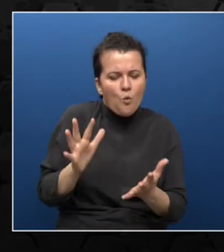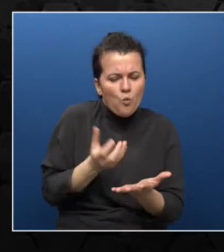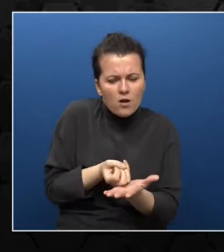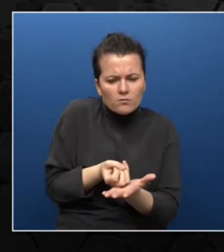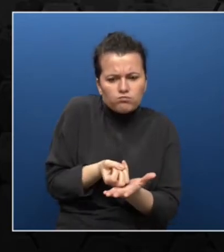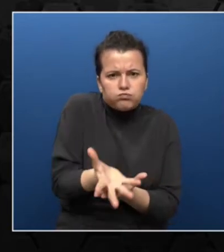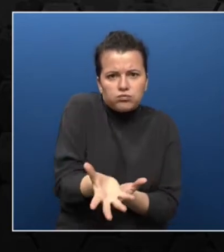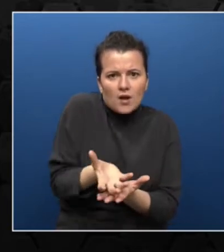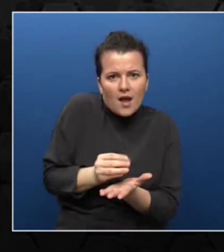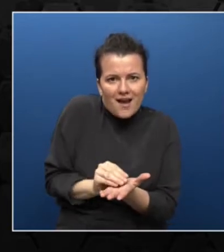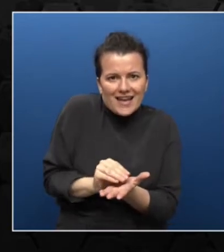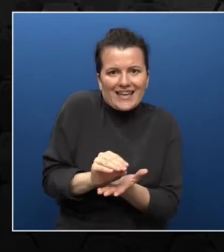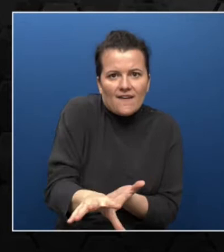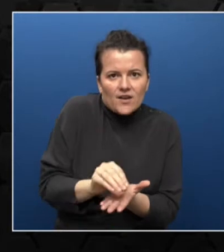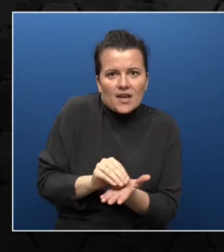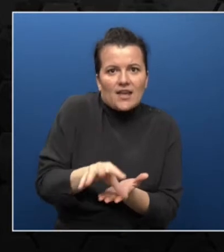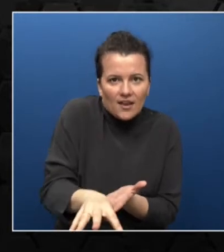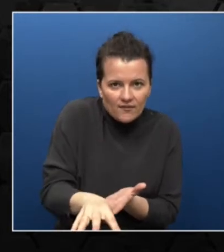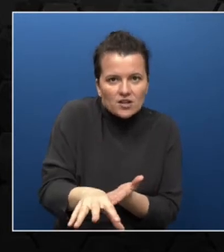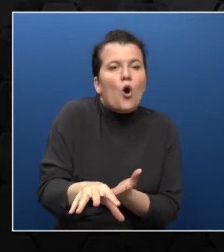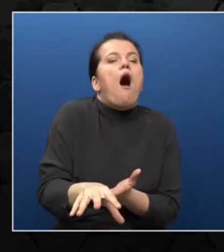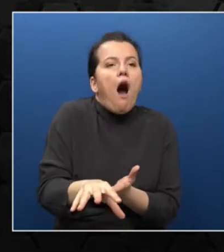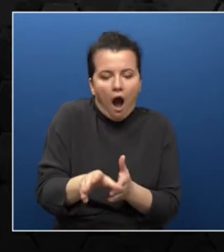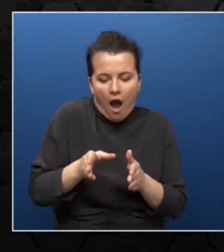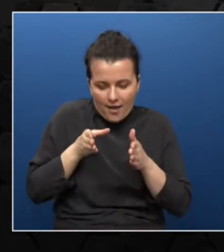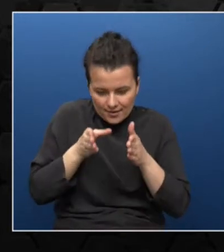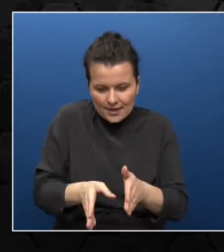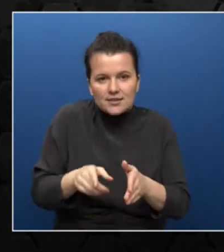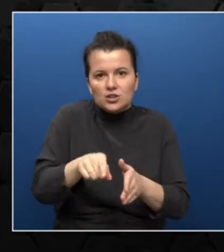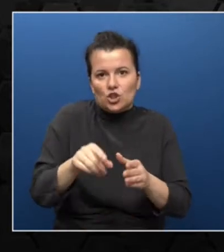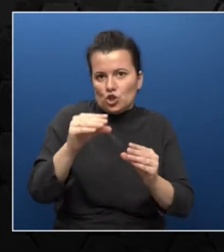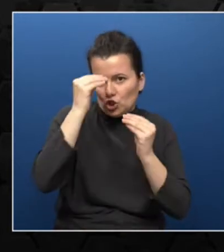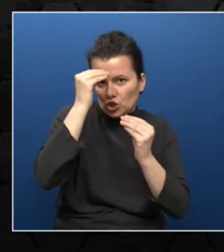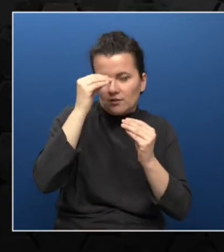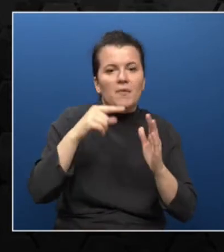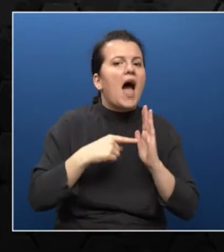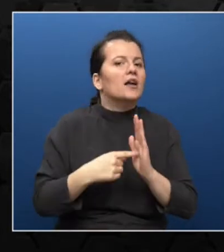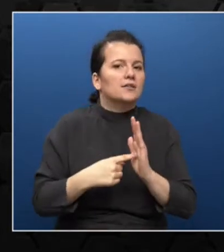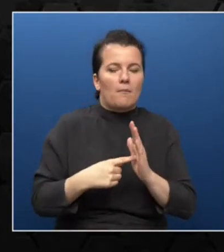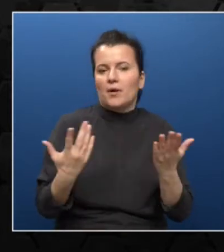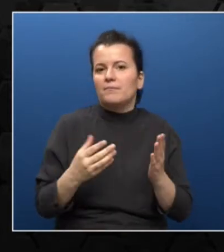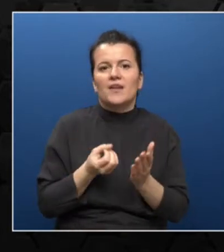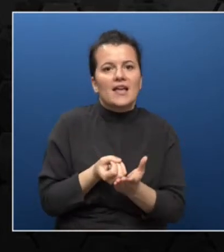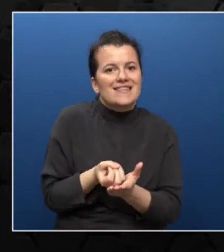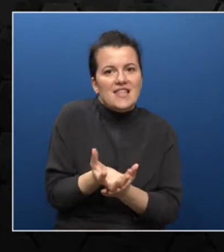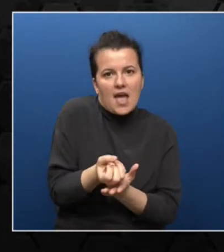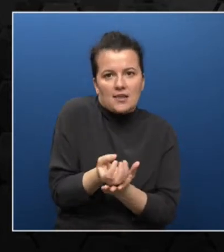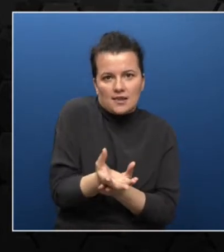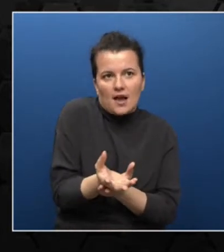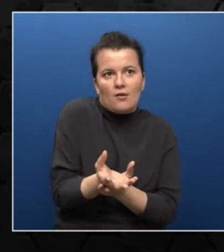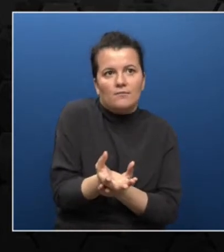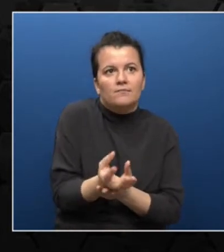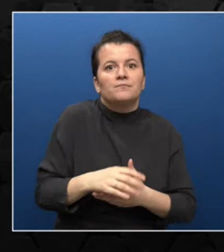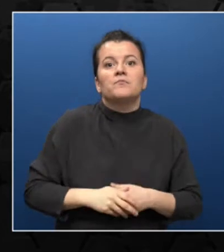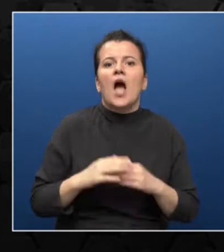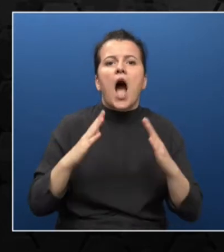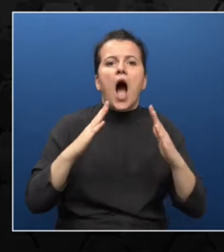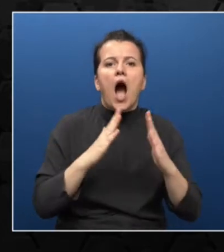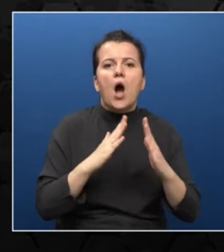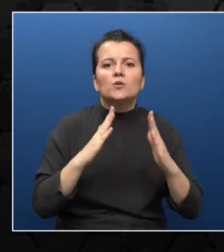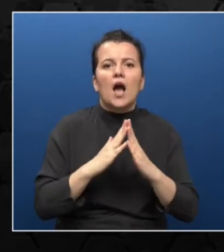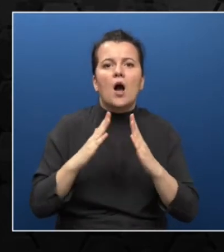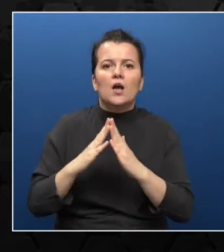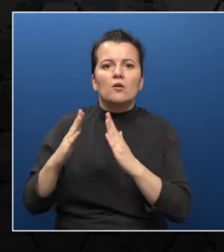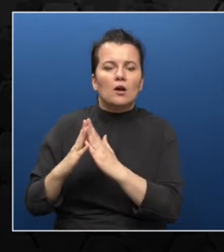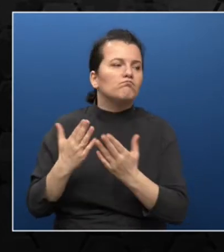that's the whole idea regarding machine learning. If you have like a linear data, so if I'm talking about a particular example of buying houses, so it's still, let's say I'm